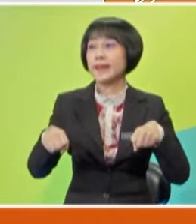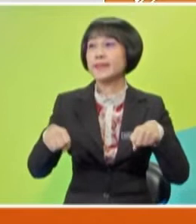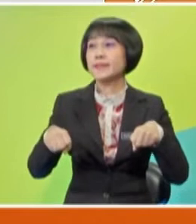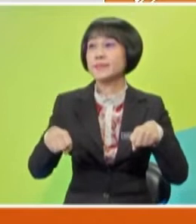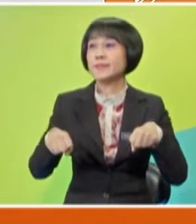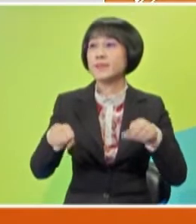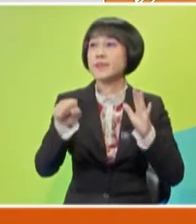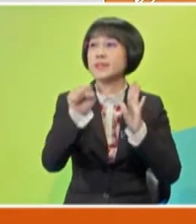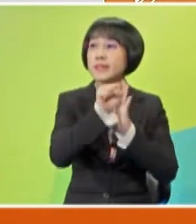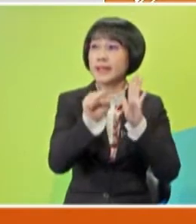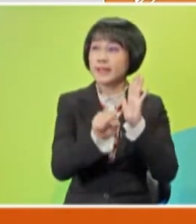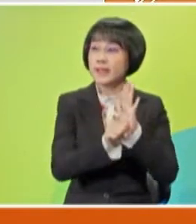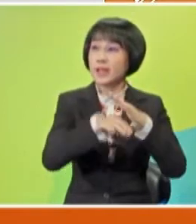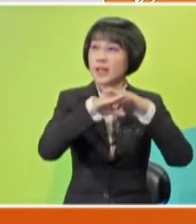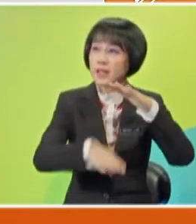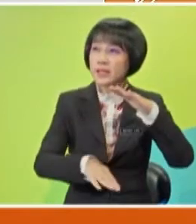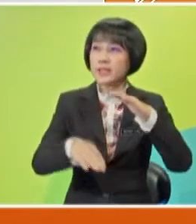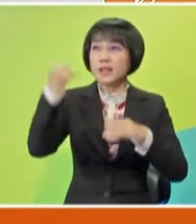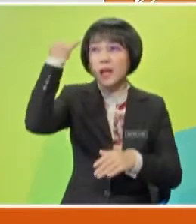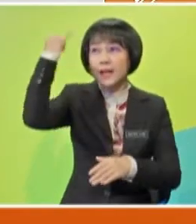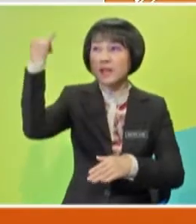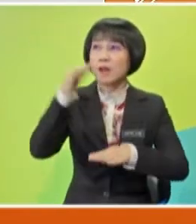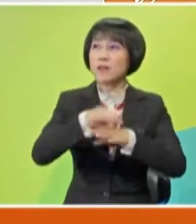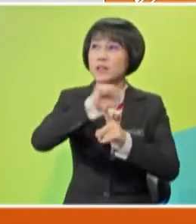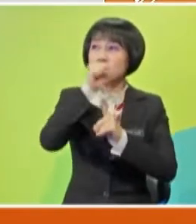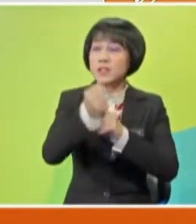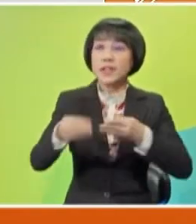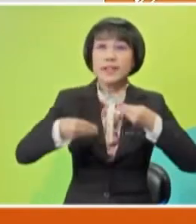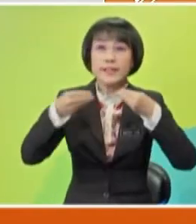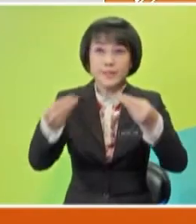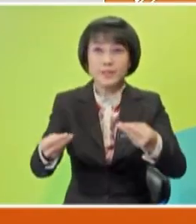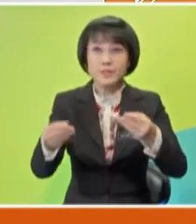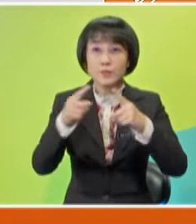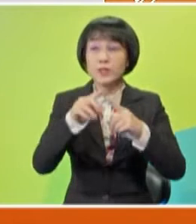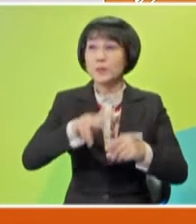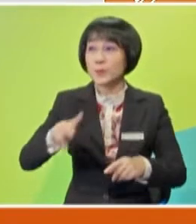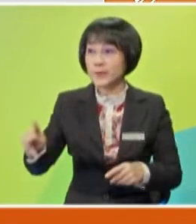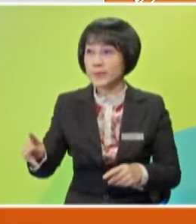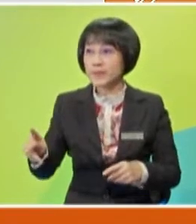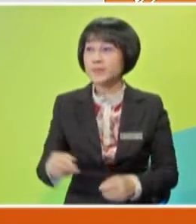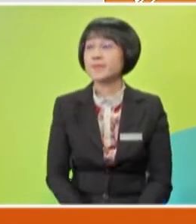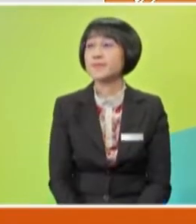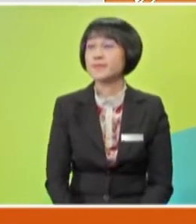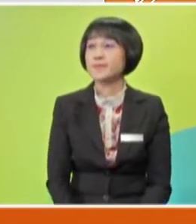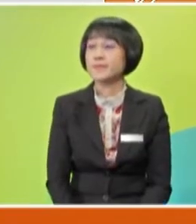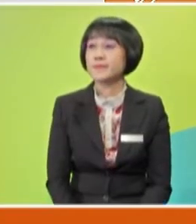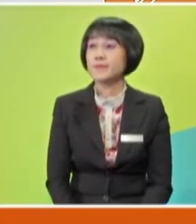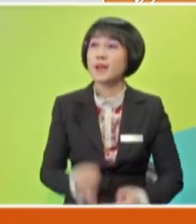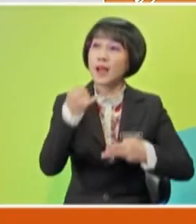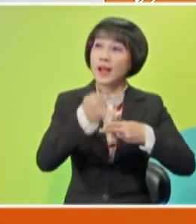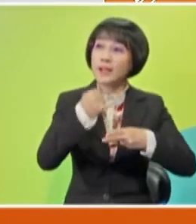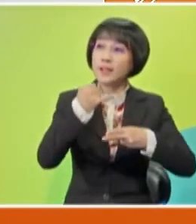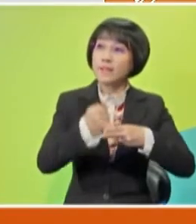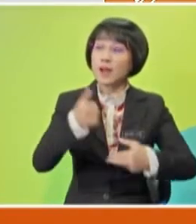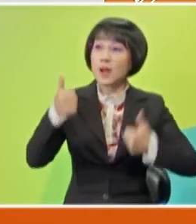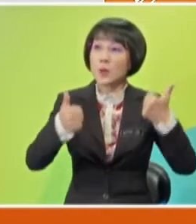them. So, we are going to see what kind of situation they need to deal and come out with a certain decision. And also, the